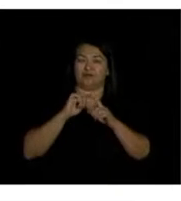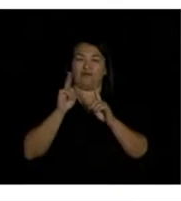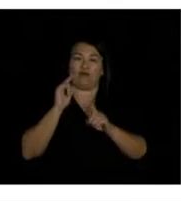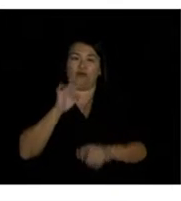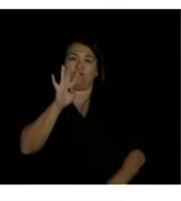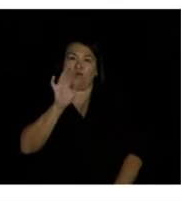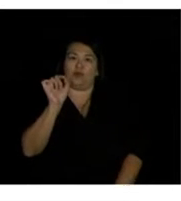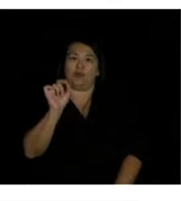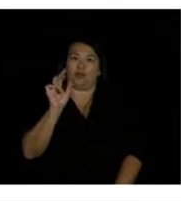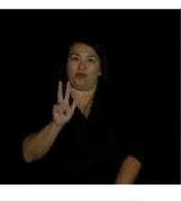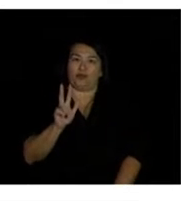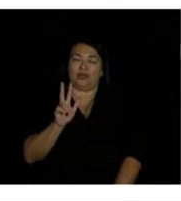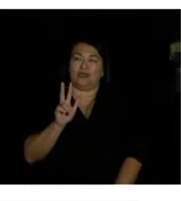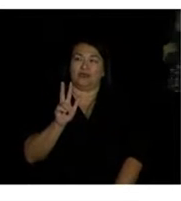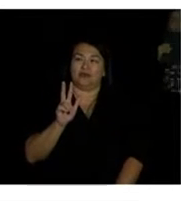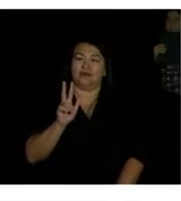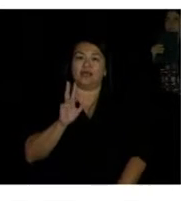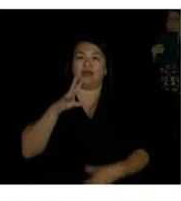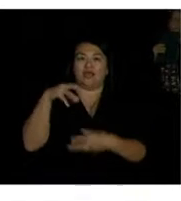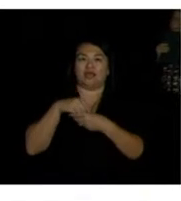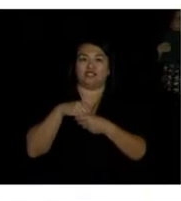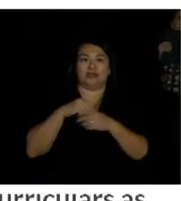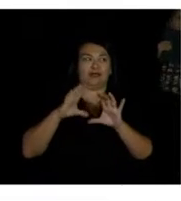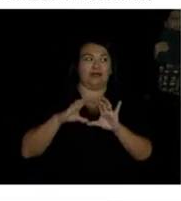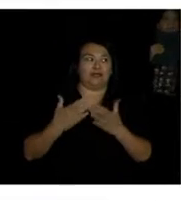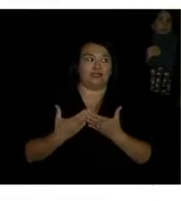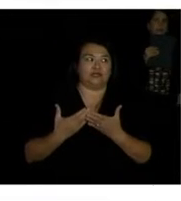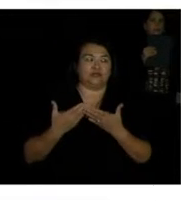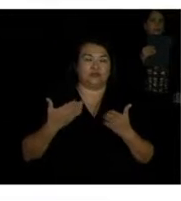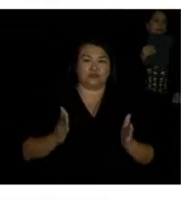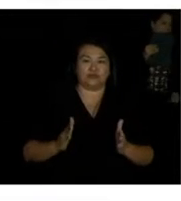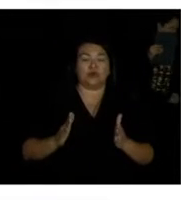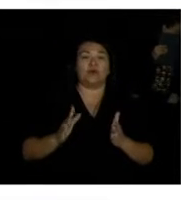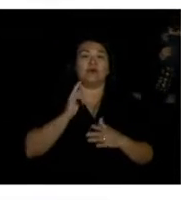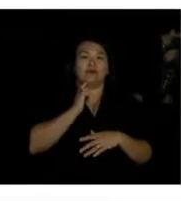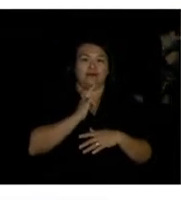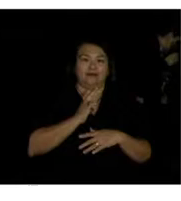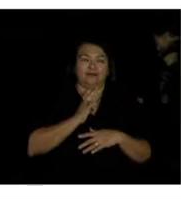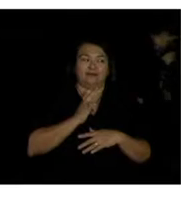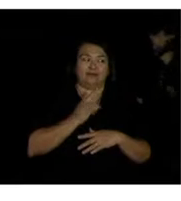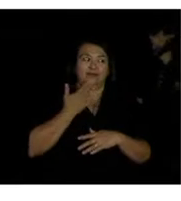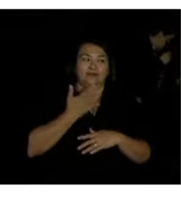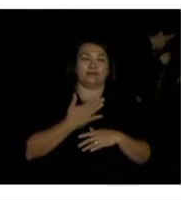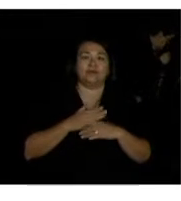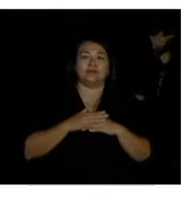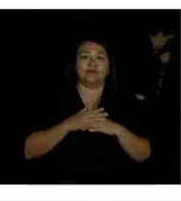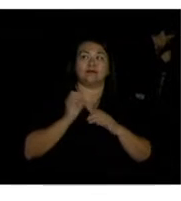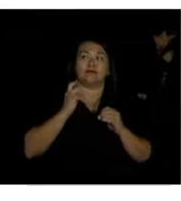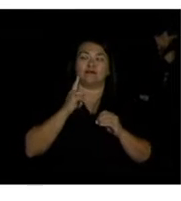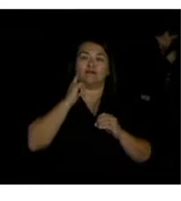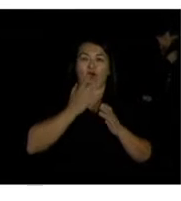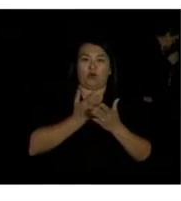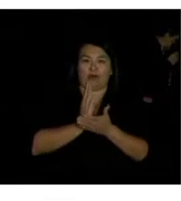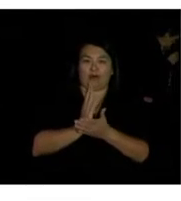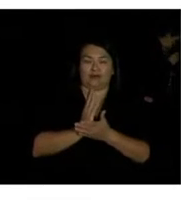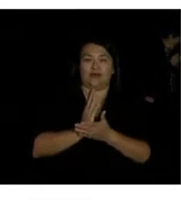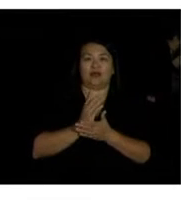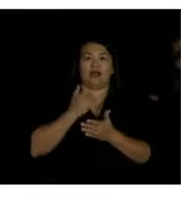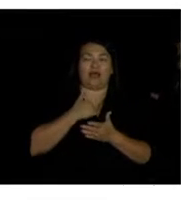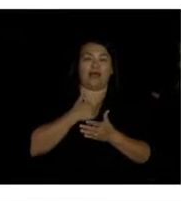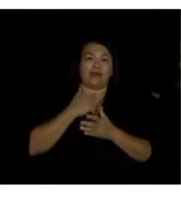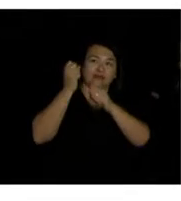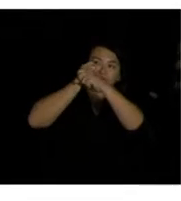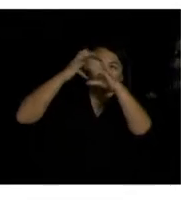4.3. Engaging classrooms where assessment is not the only focus. All right, I